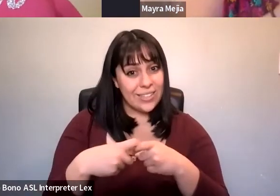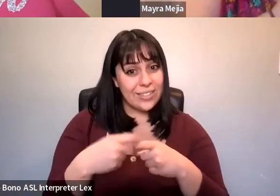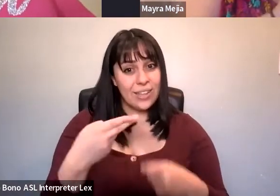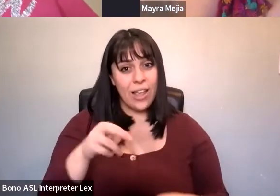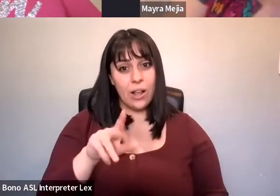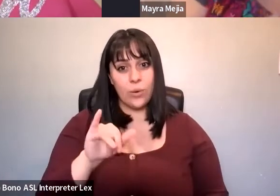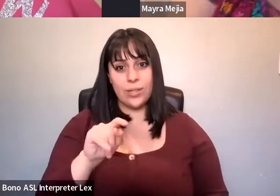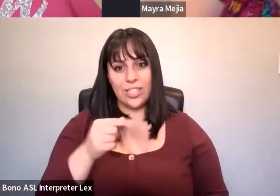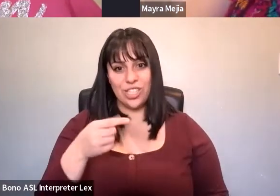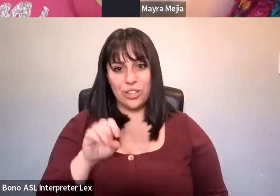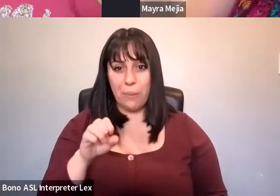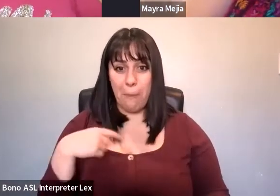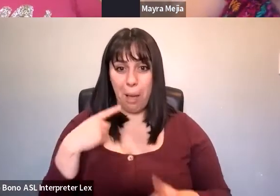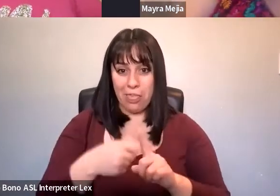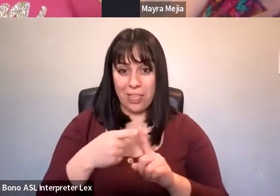knows?